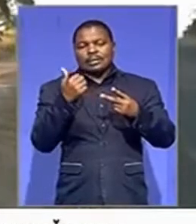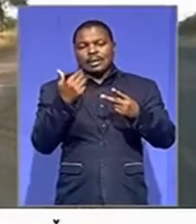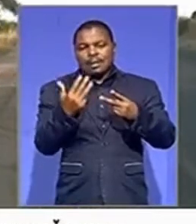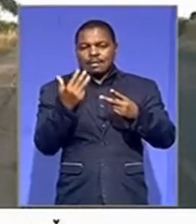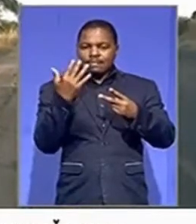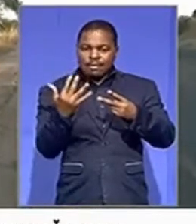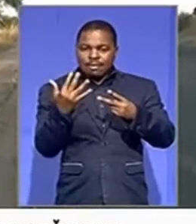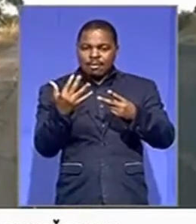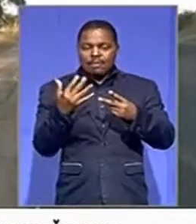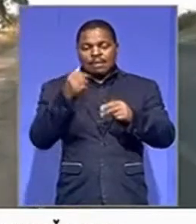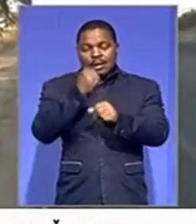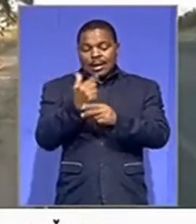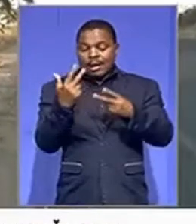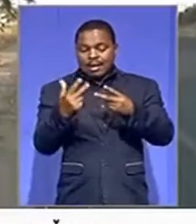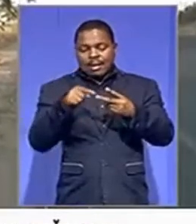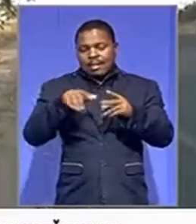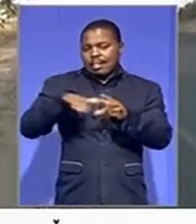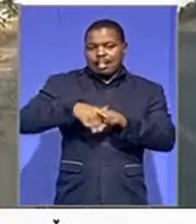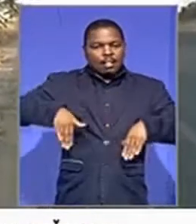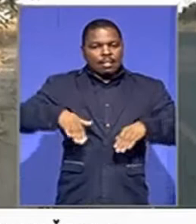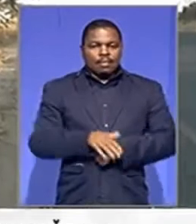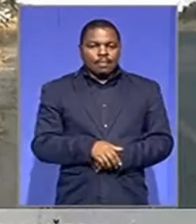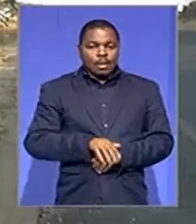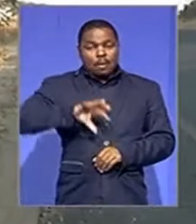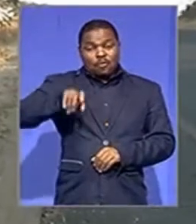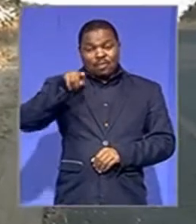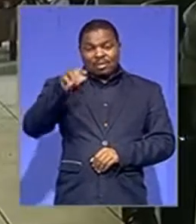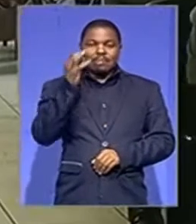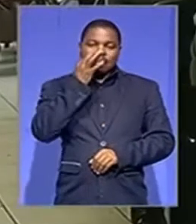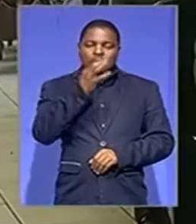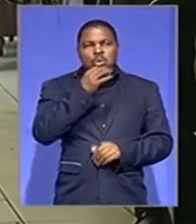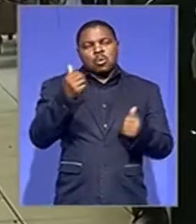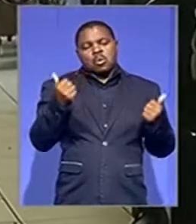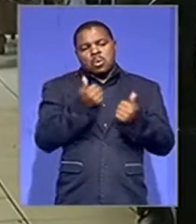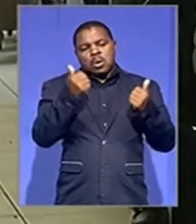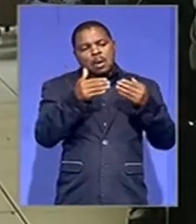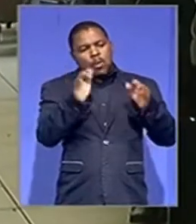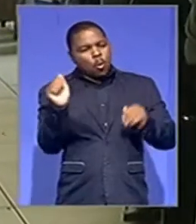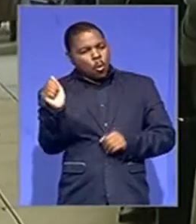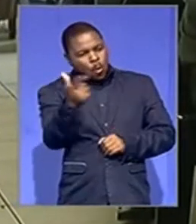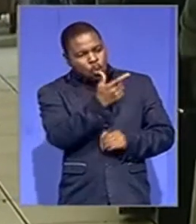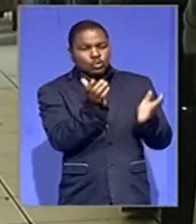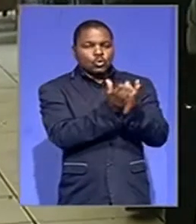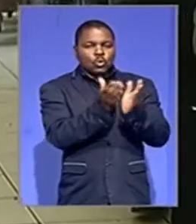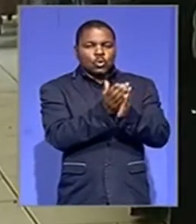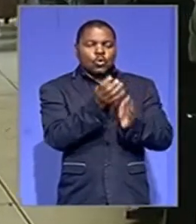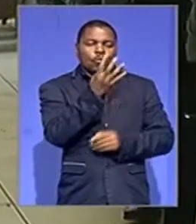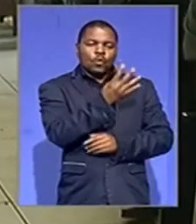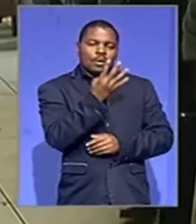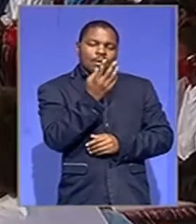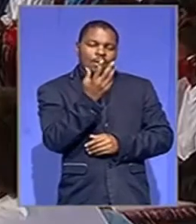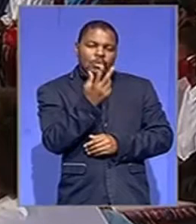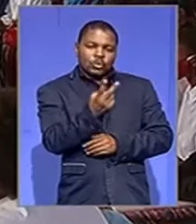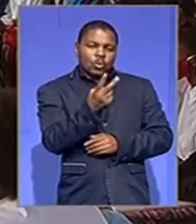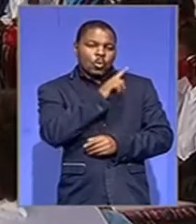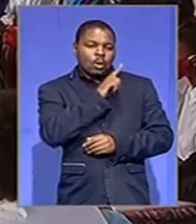1794 ba mphato wa boseswai. Province e bolela gape ge e kgonne go bula dikolo ka moka tše 42 tšeo di paletšego ke